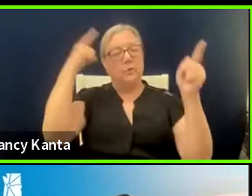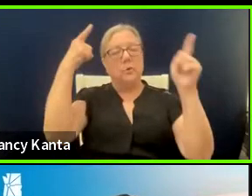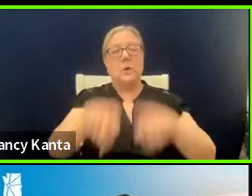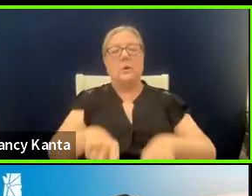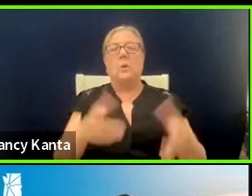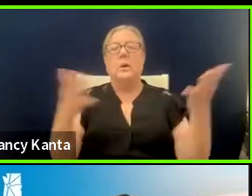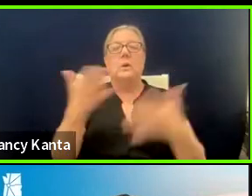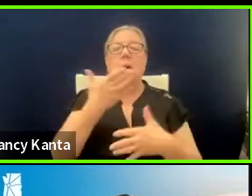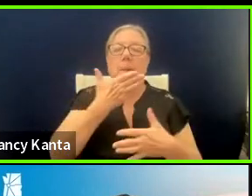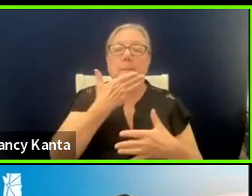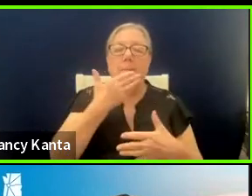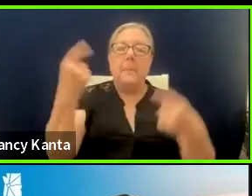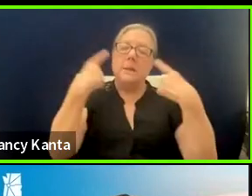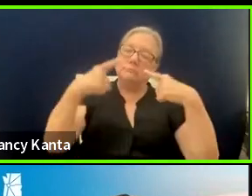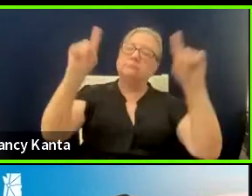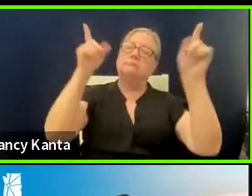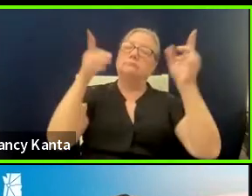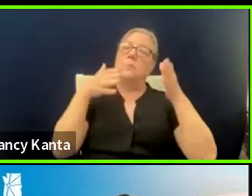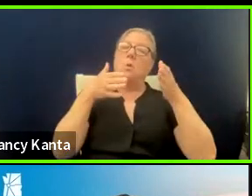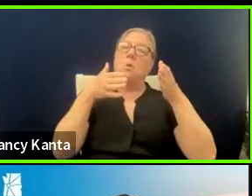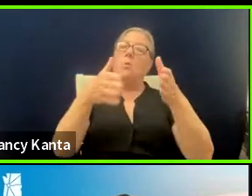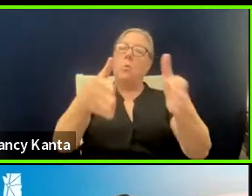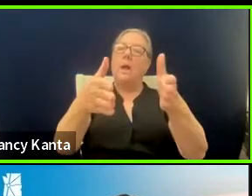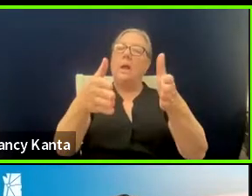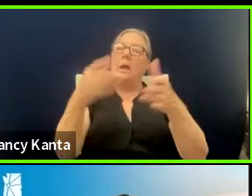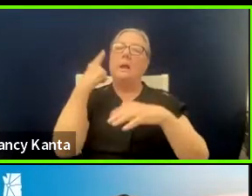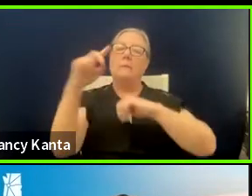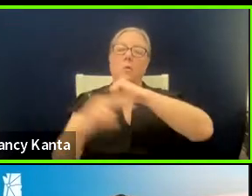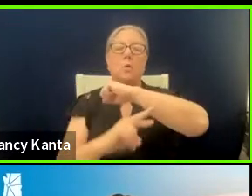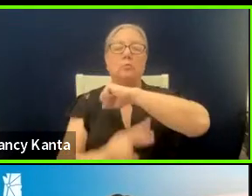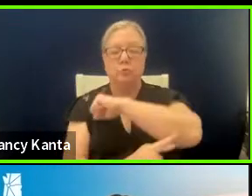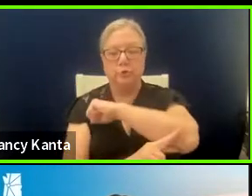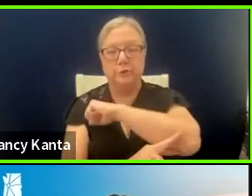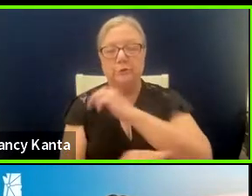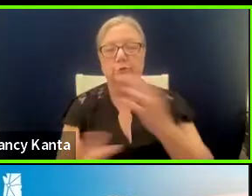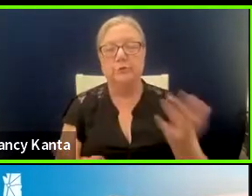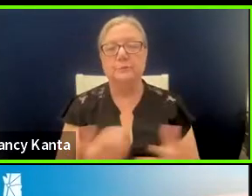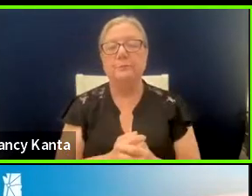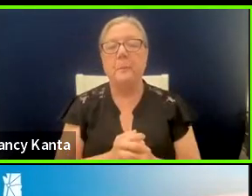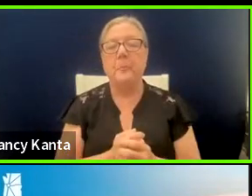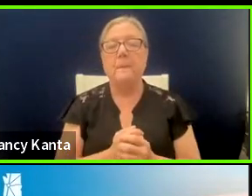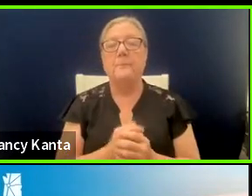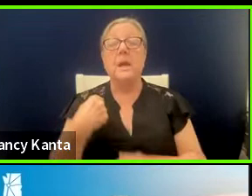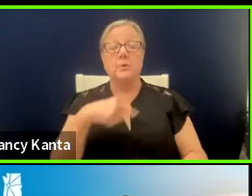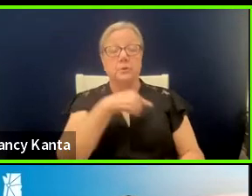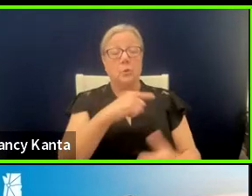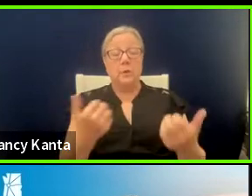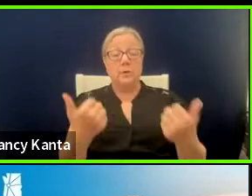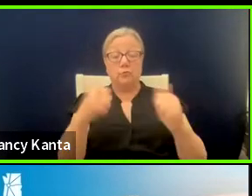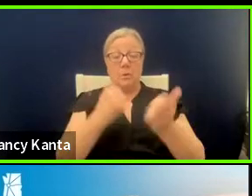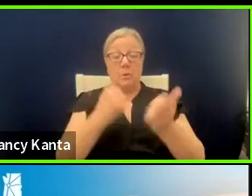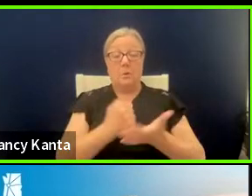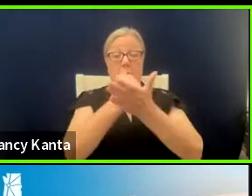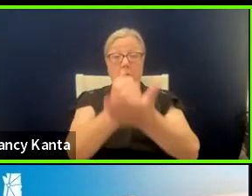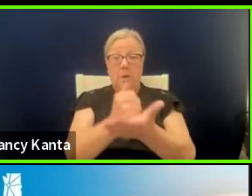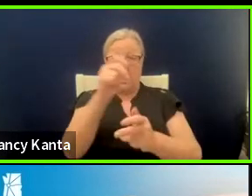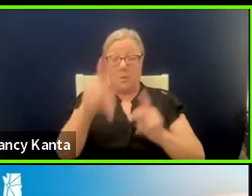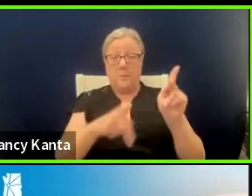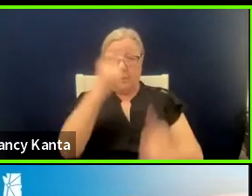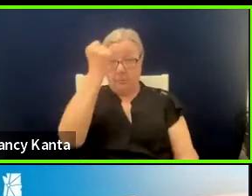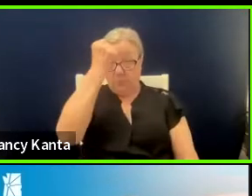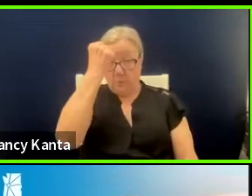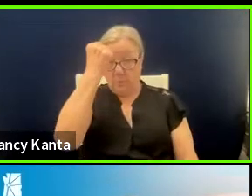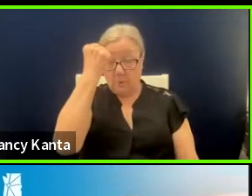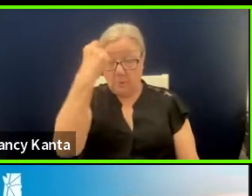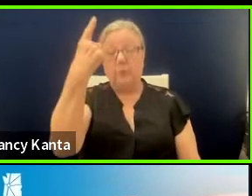and effective way to proceed with delivering the program. So that's kind of, it's an exercise in trying to help people understand the types of